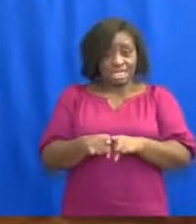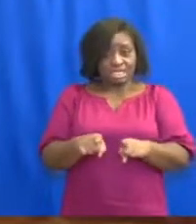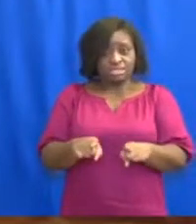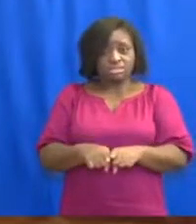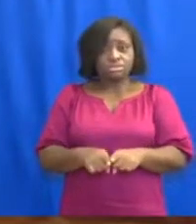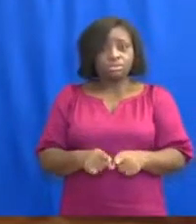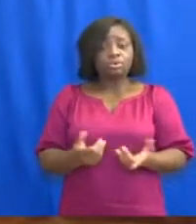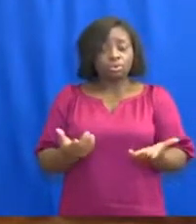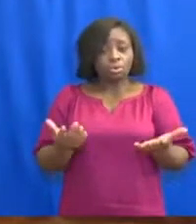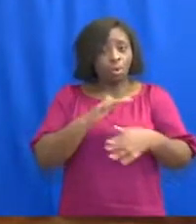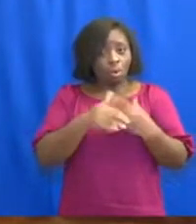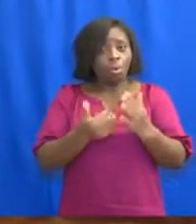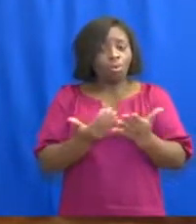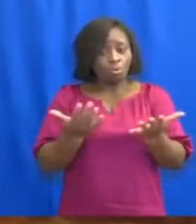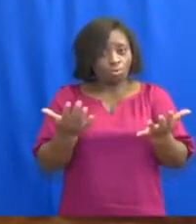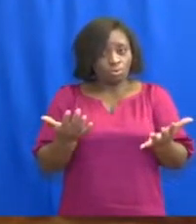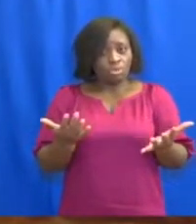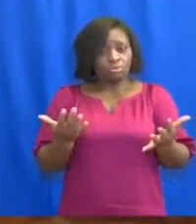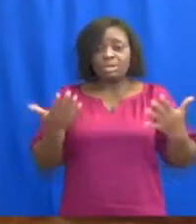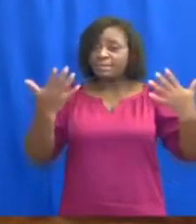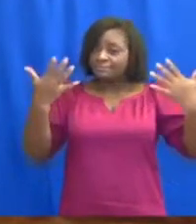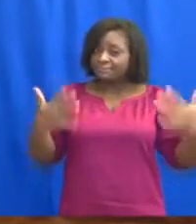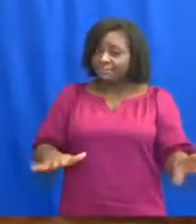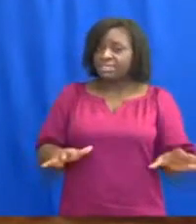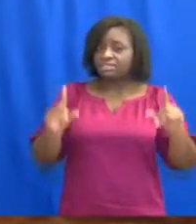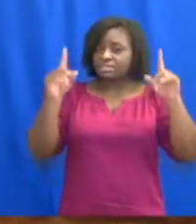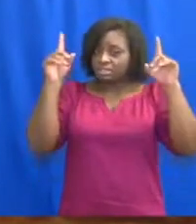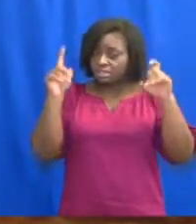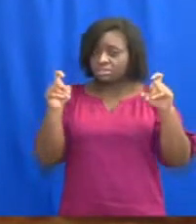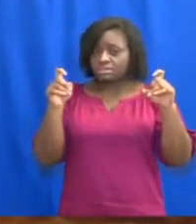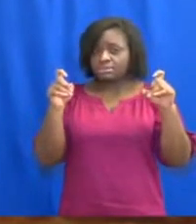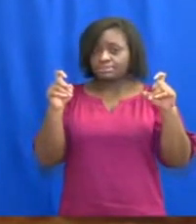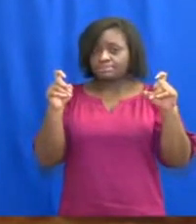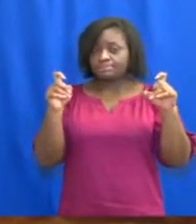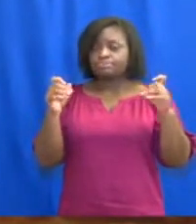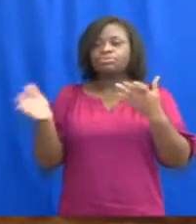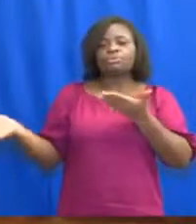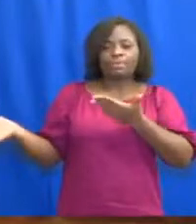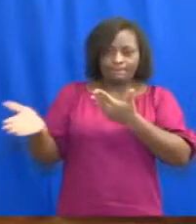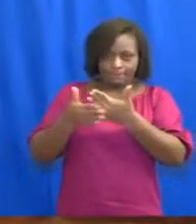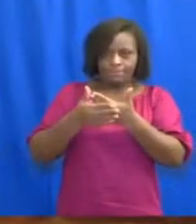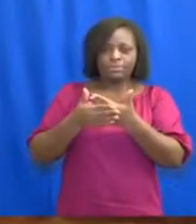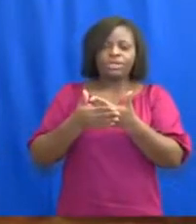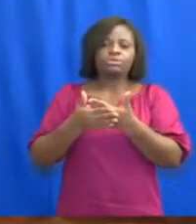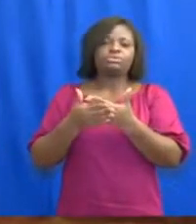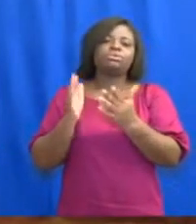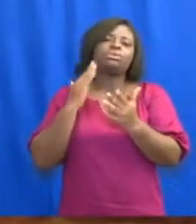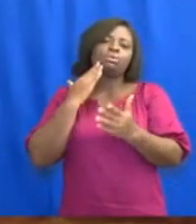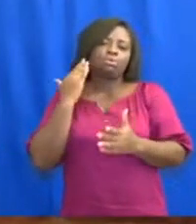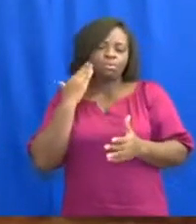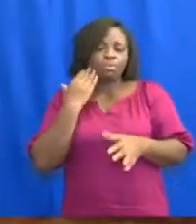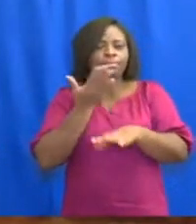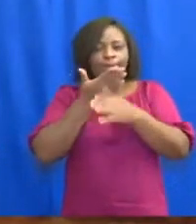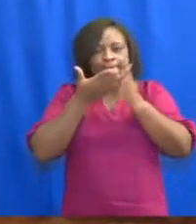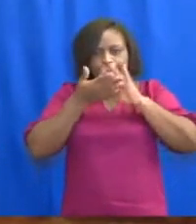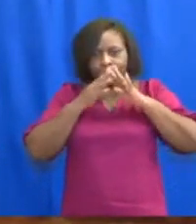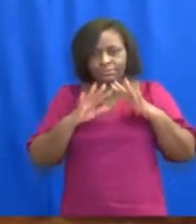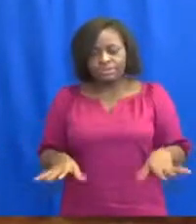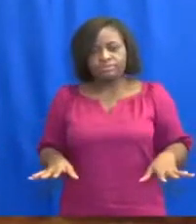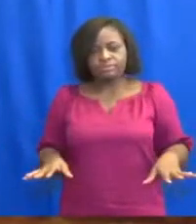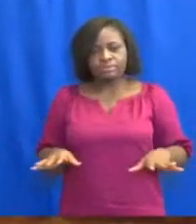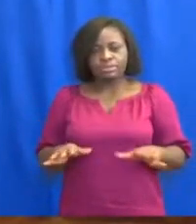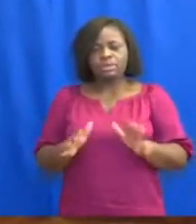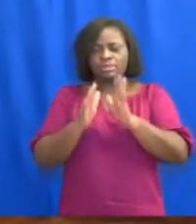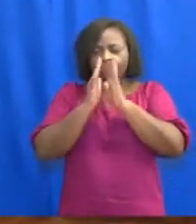fata. The one wie nsohwe na one asane abefie asomdwe mu.